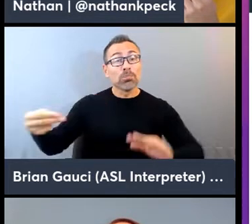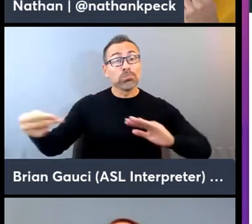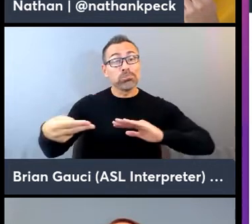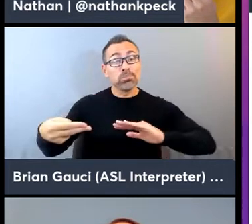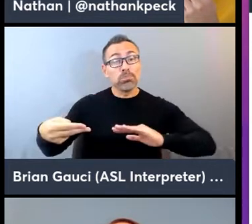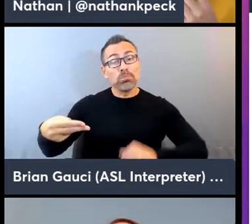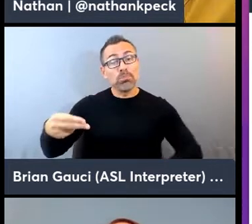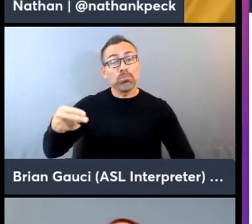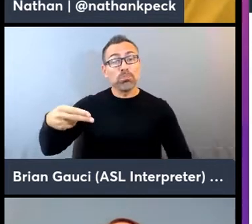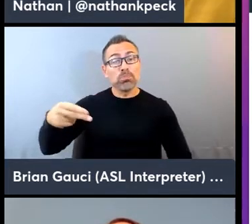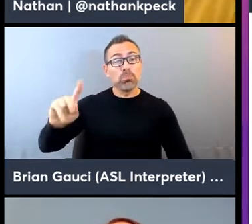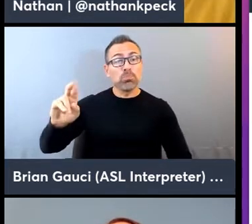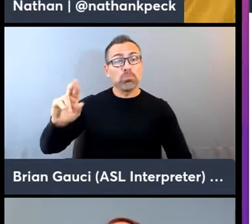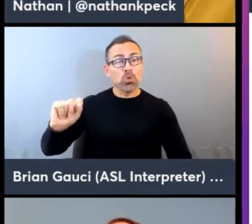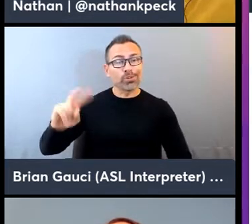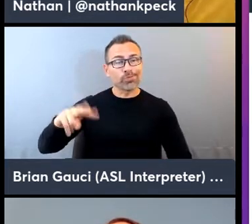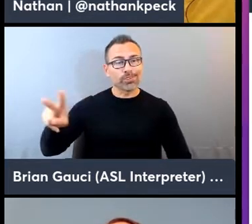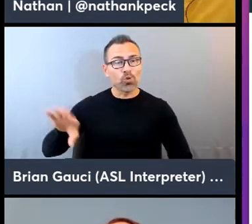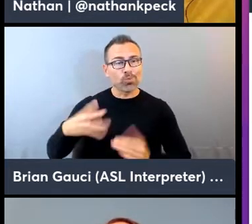resource, right? And